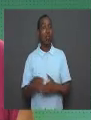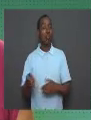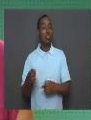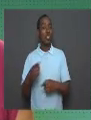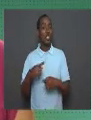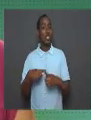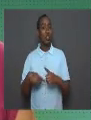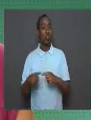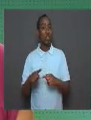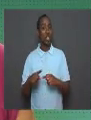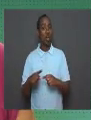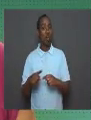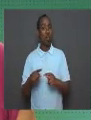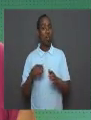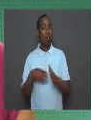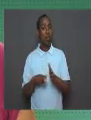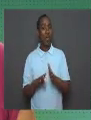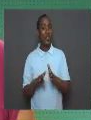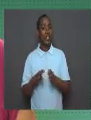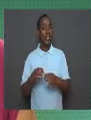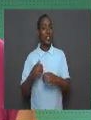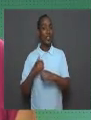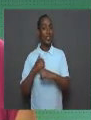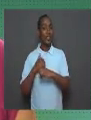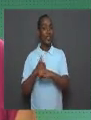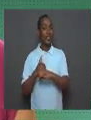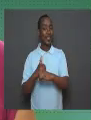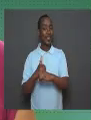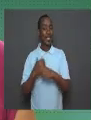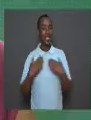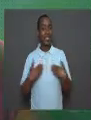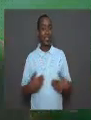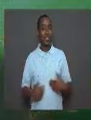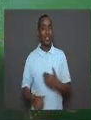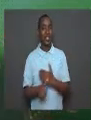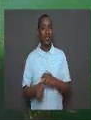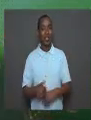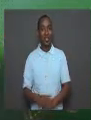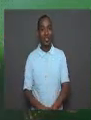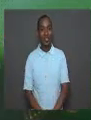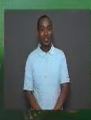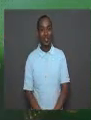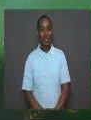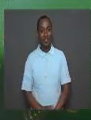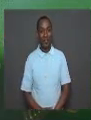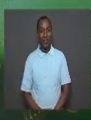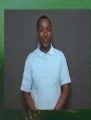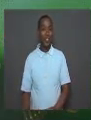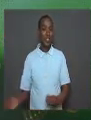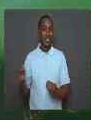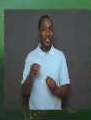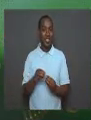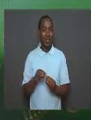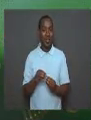that could be potentially harmful to the body. In addition to being